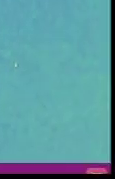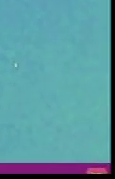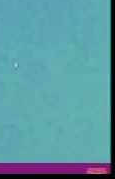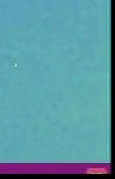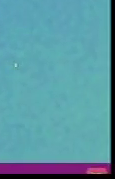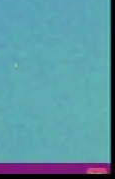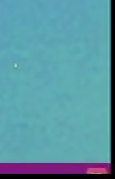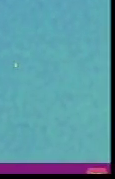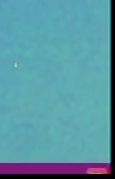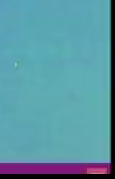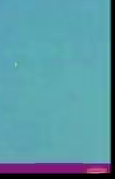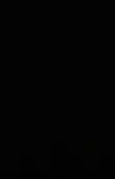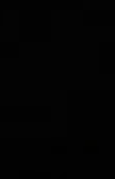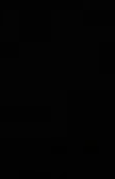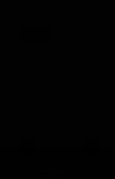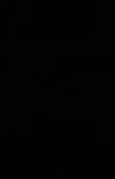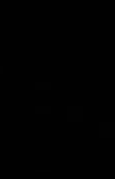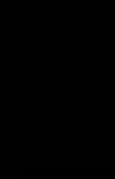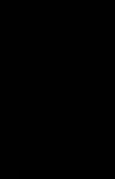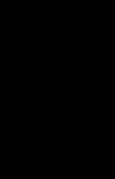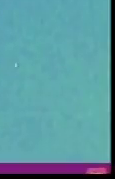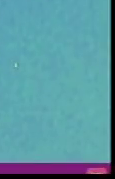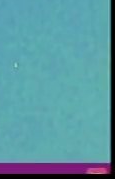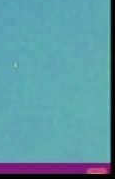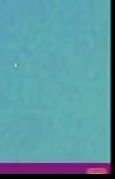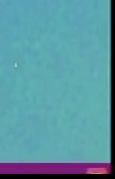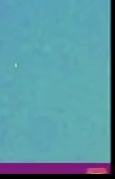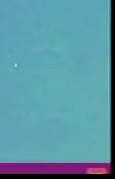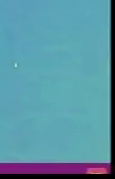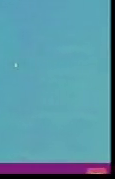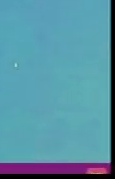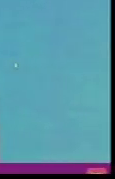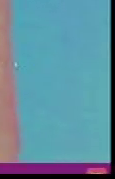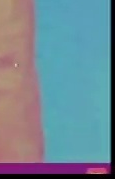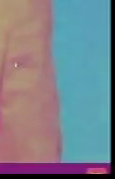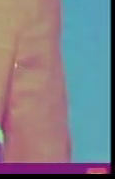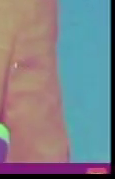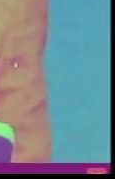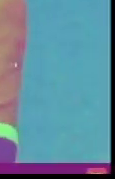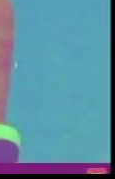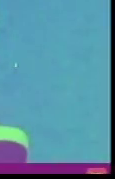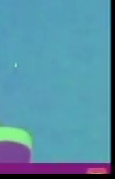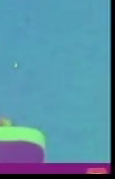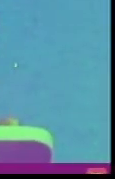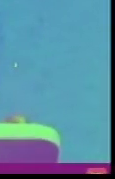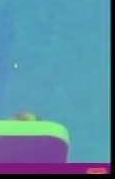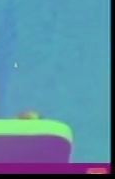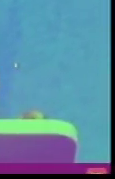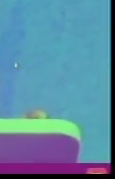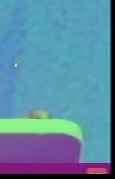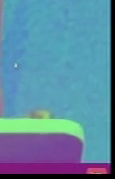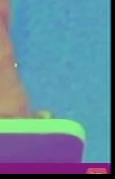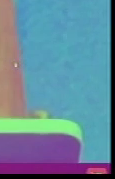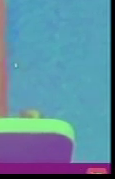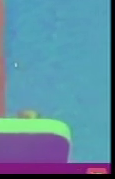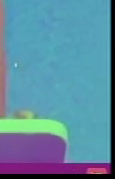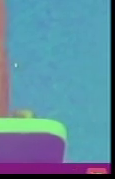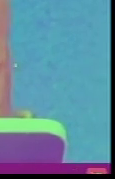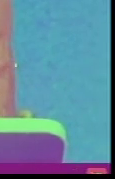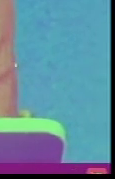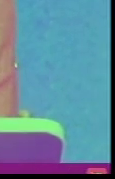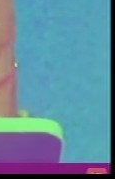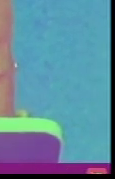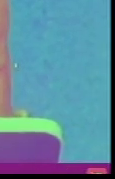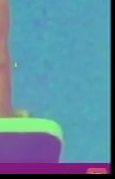by the enemy of your life, enemy of your soul, today the Lord is going to bring you